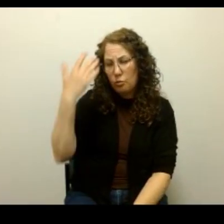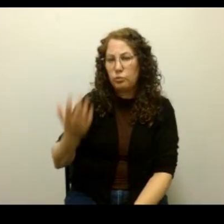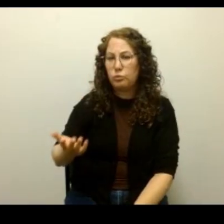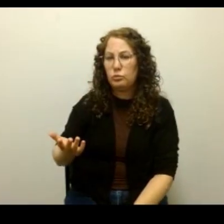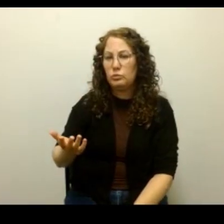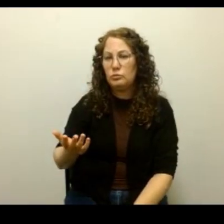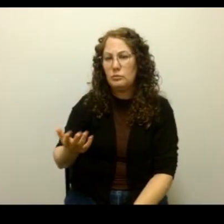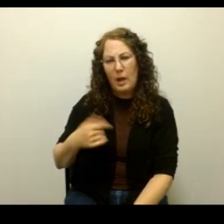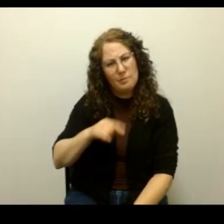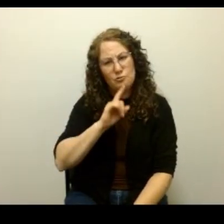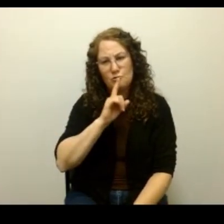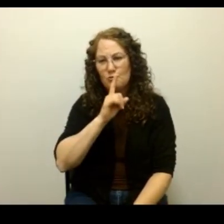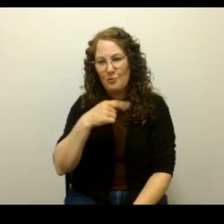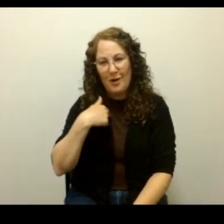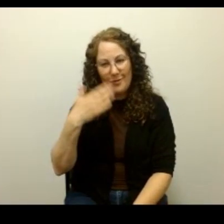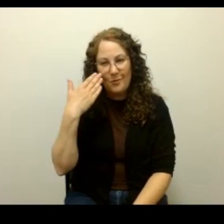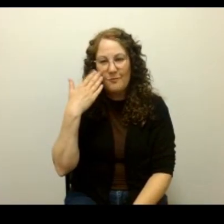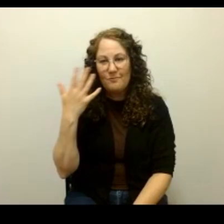are sure of.